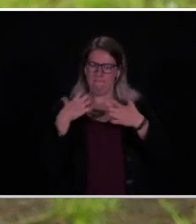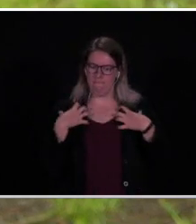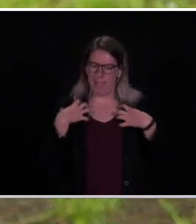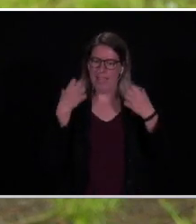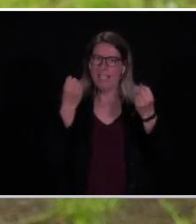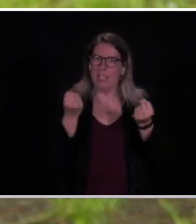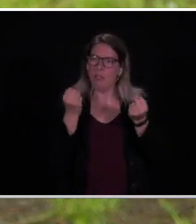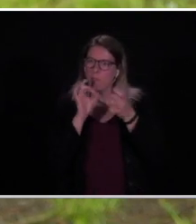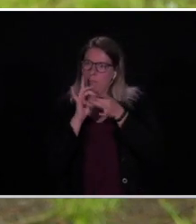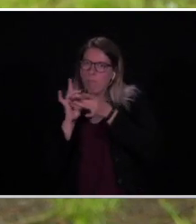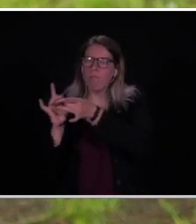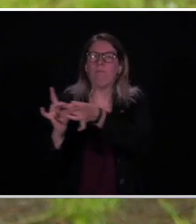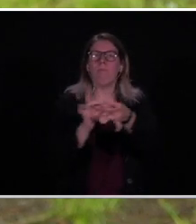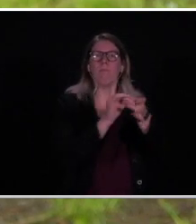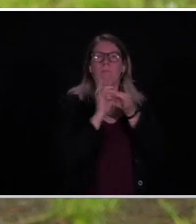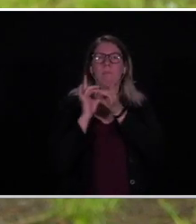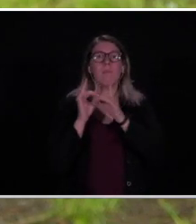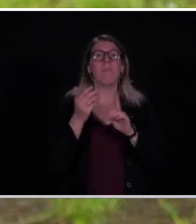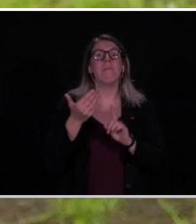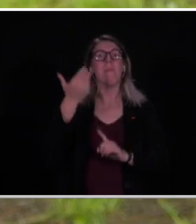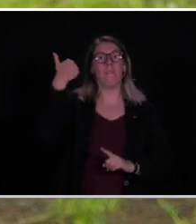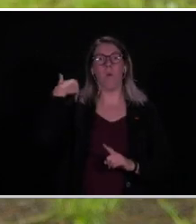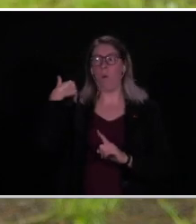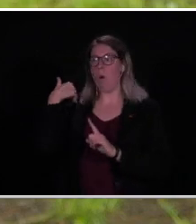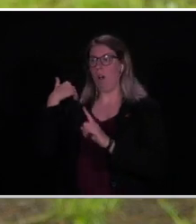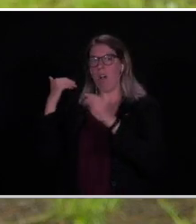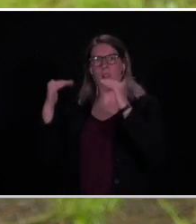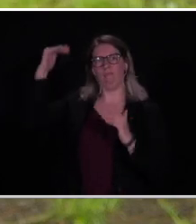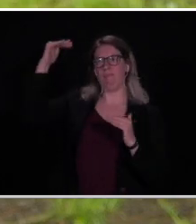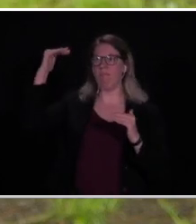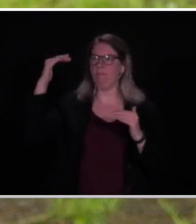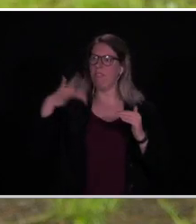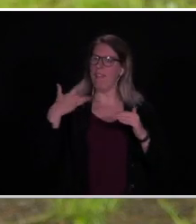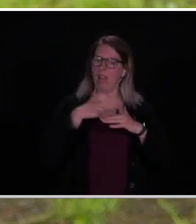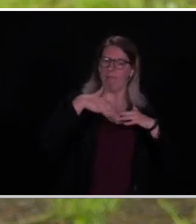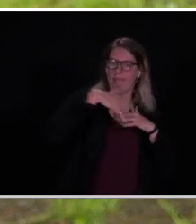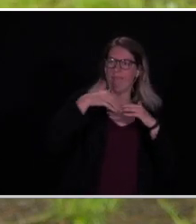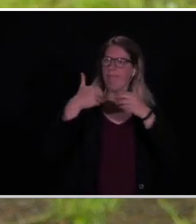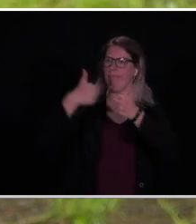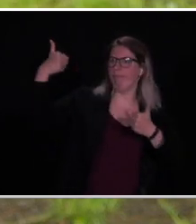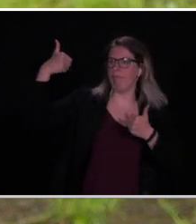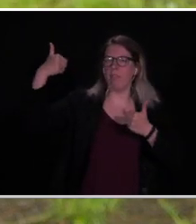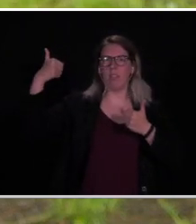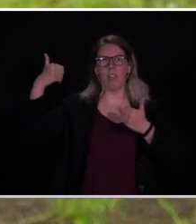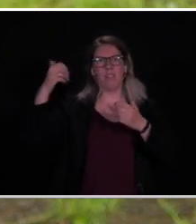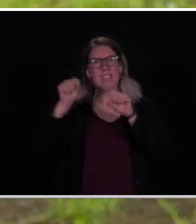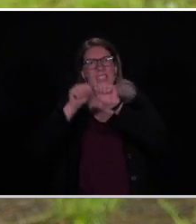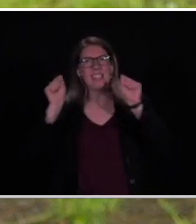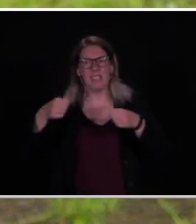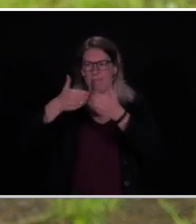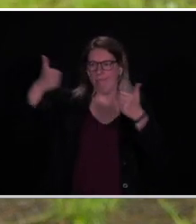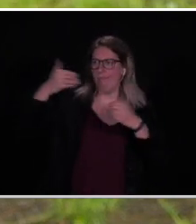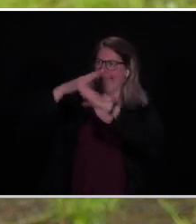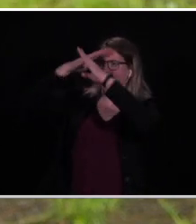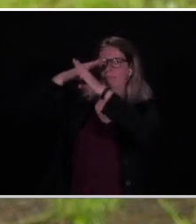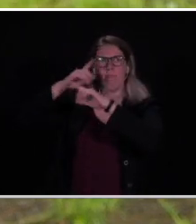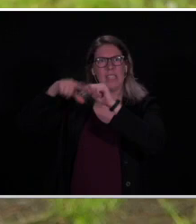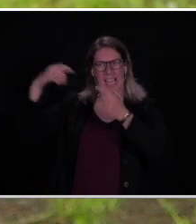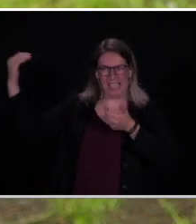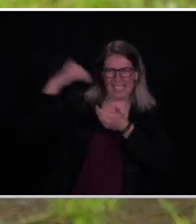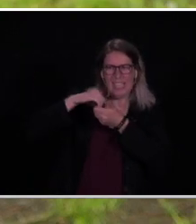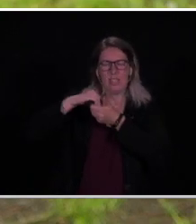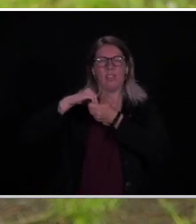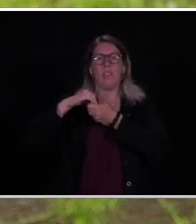step outside of the colonial processes, systems that had separated us.